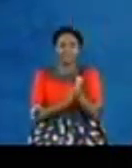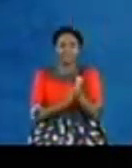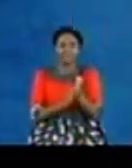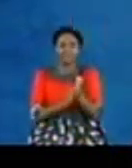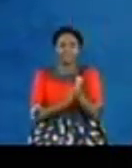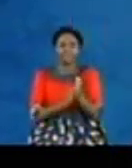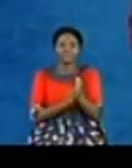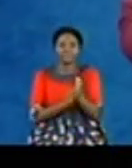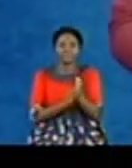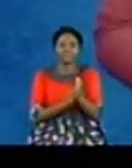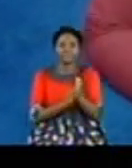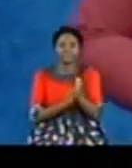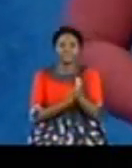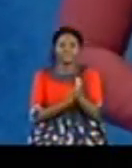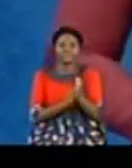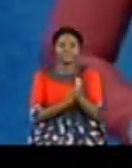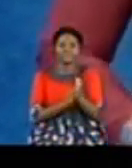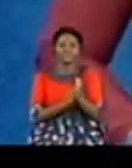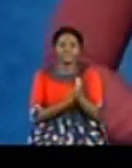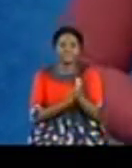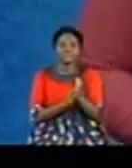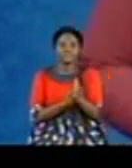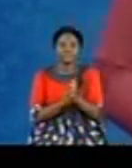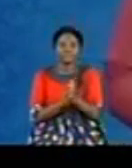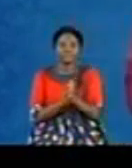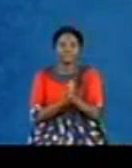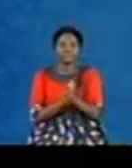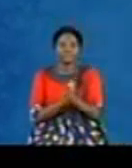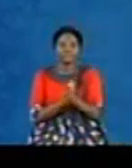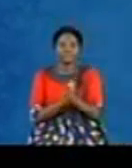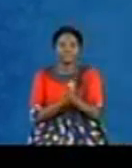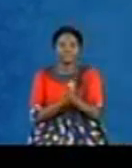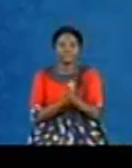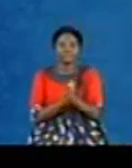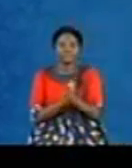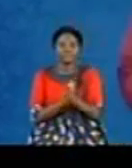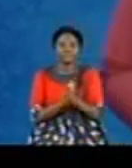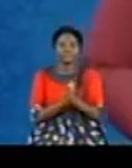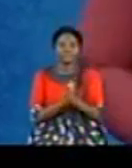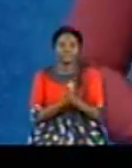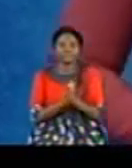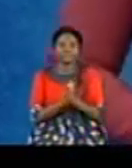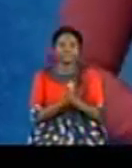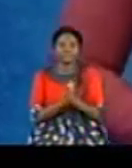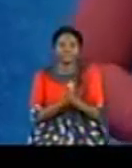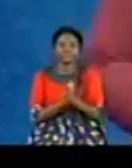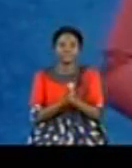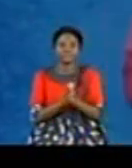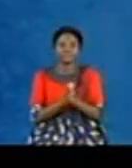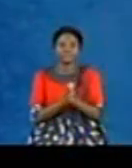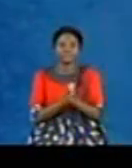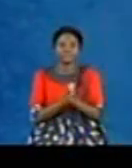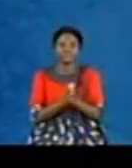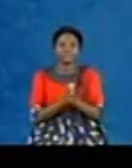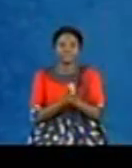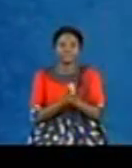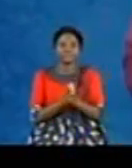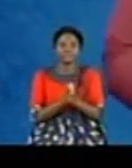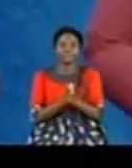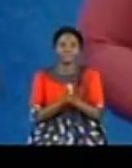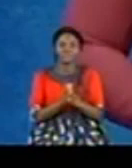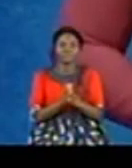You've got times. And seasons in your reign.